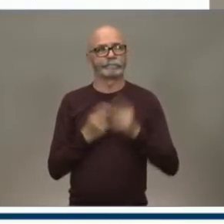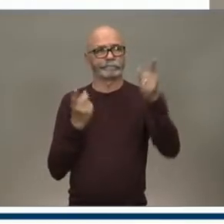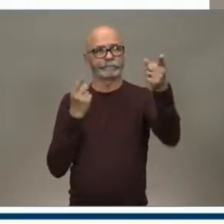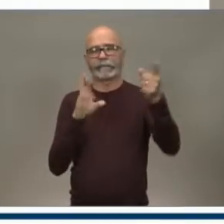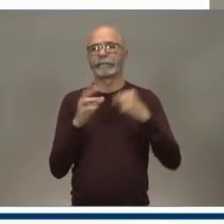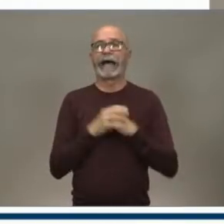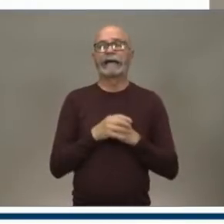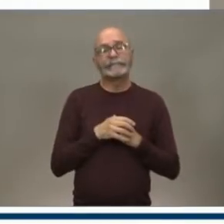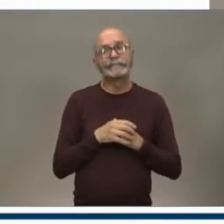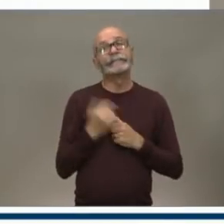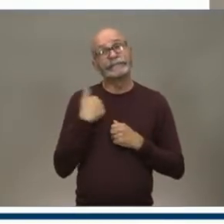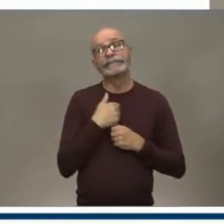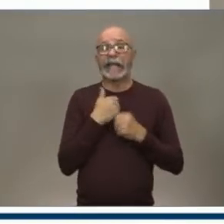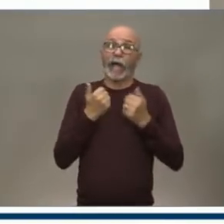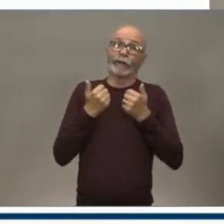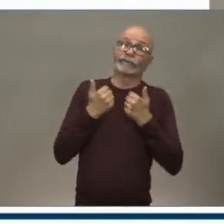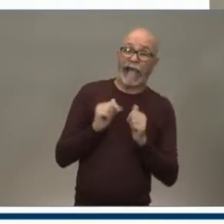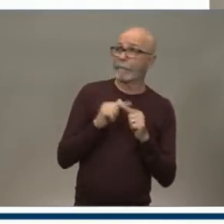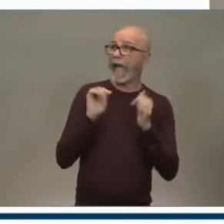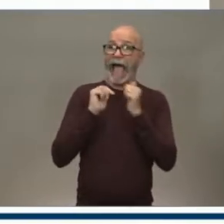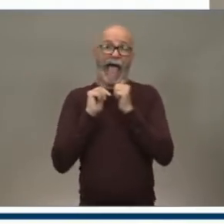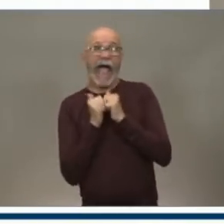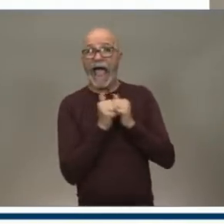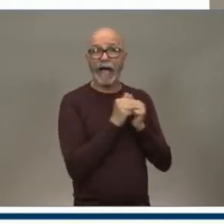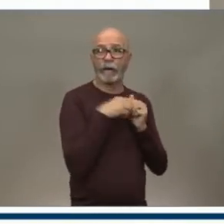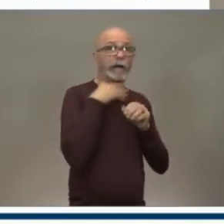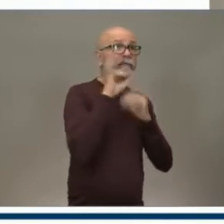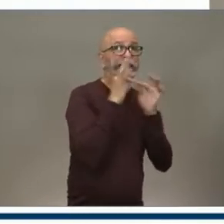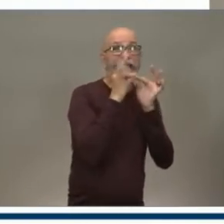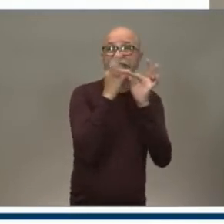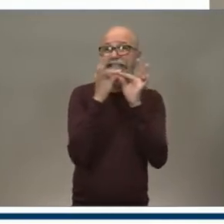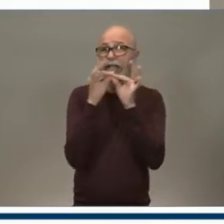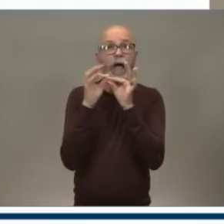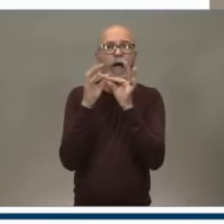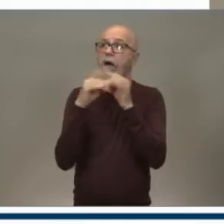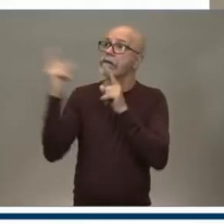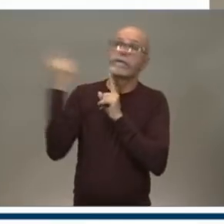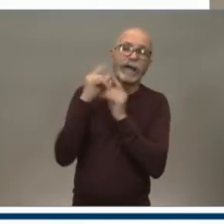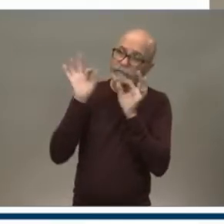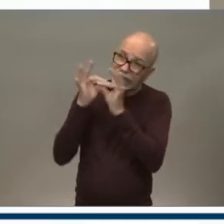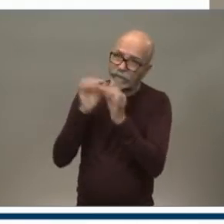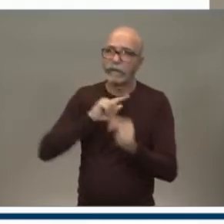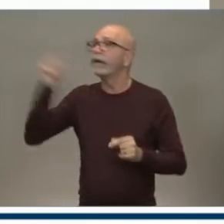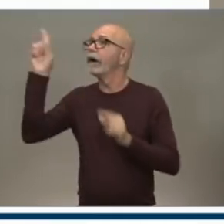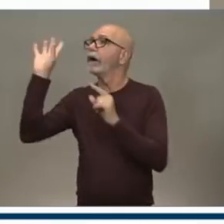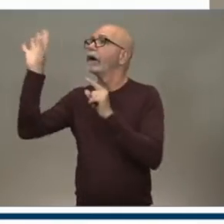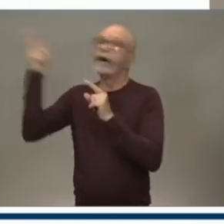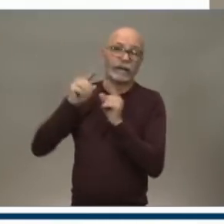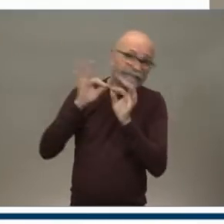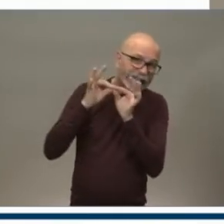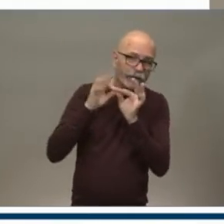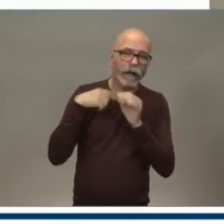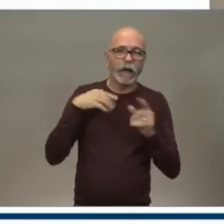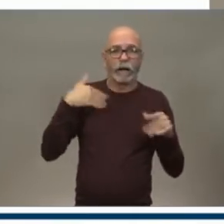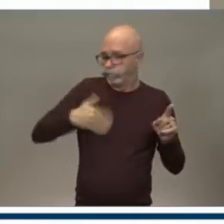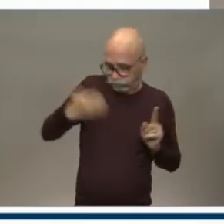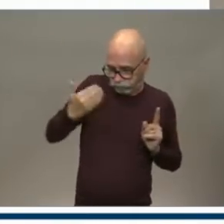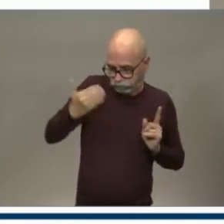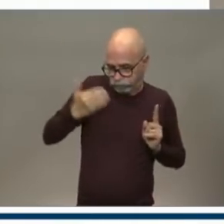get them tested, and what's the capacity we have in our primary assessment centers, the lab capacity, et